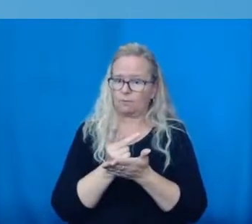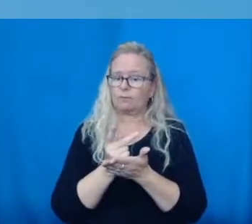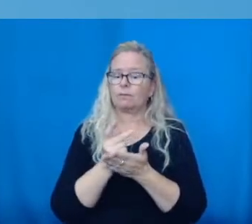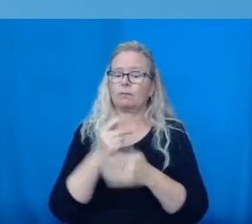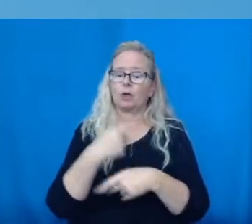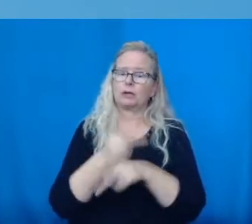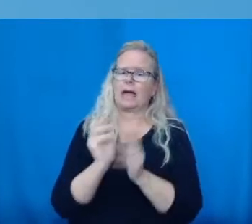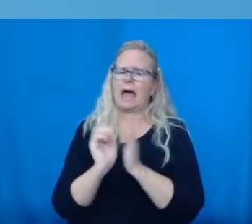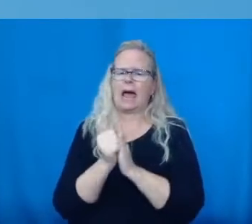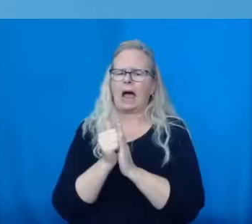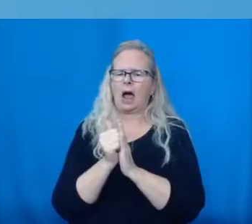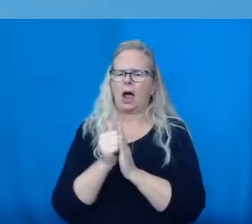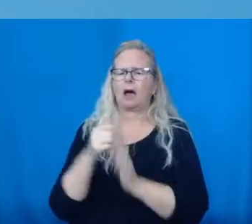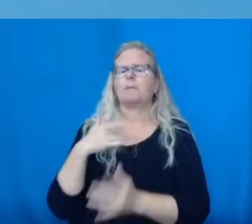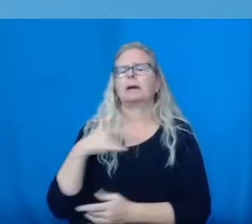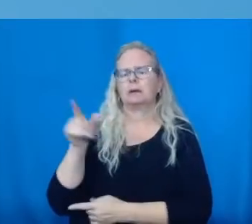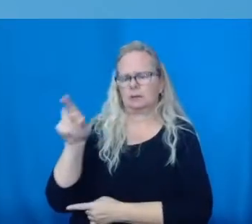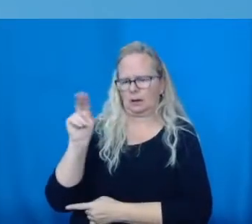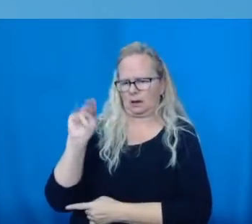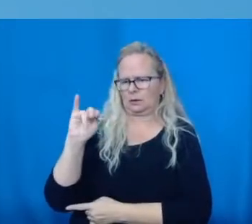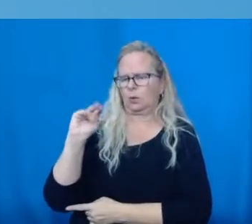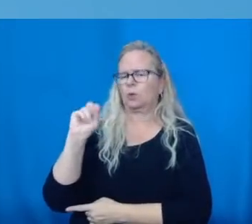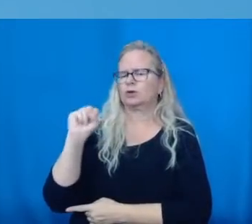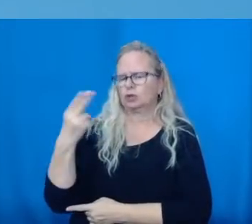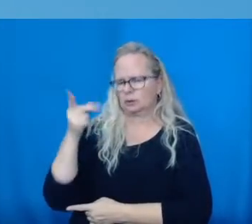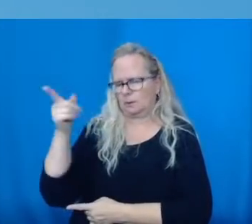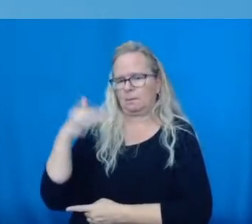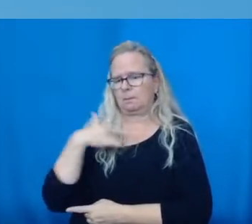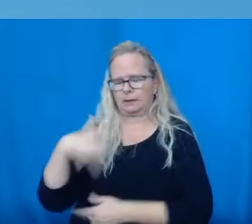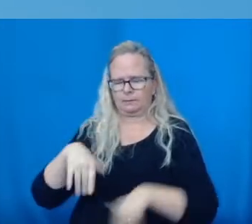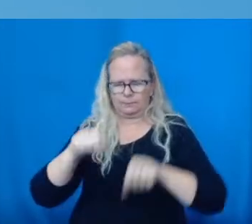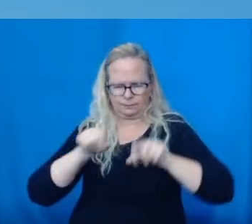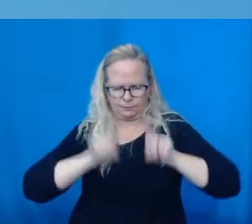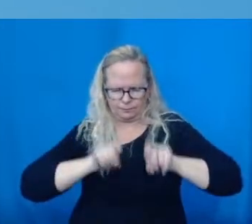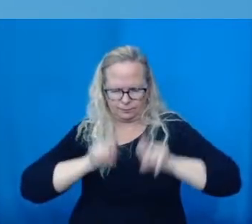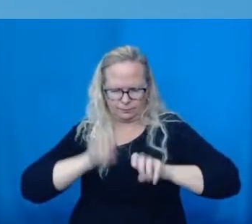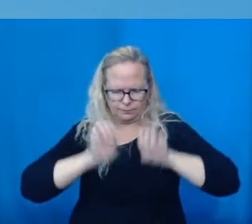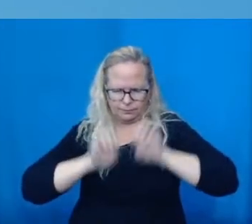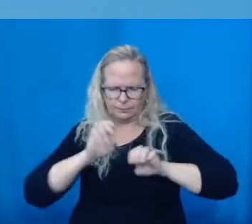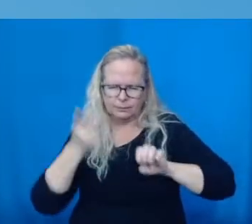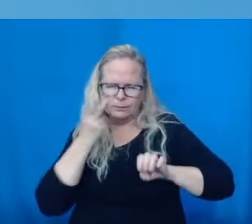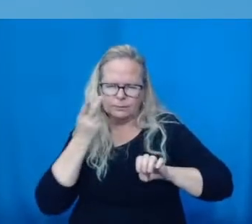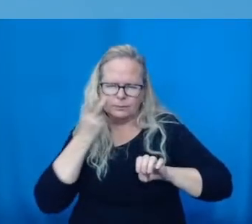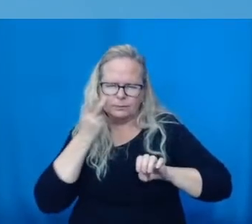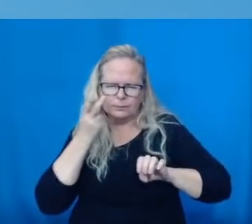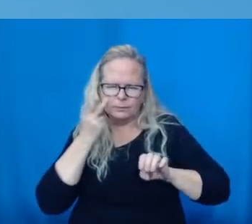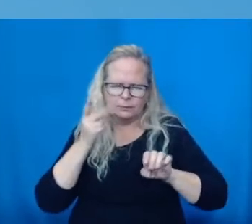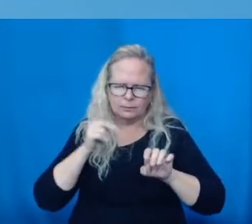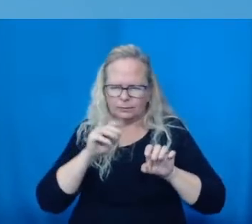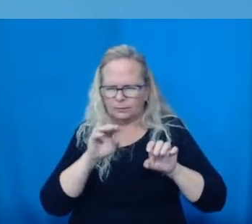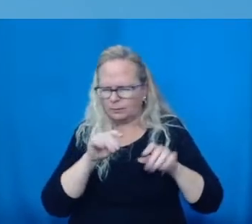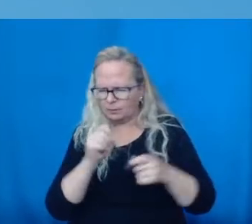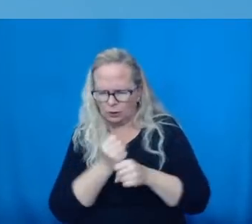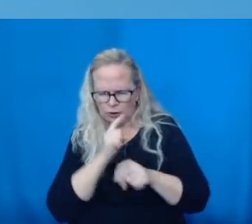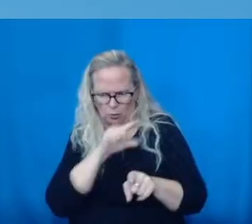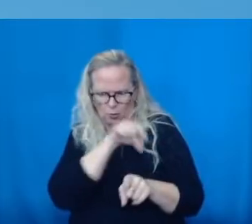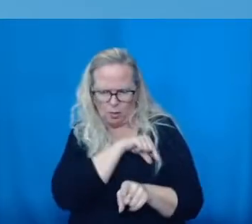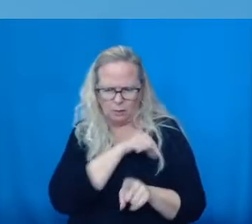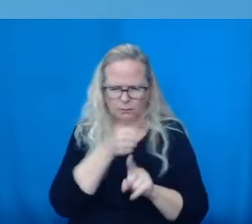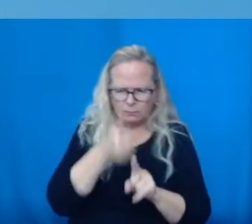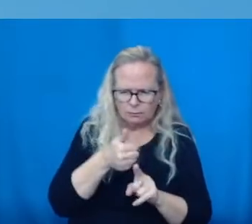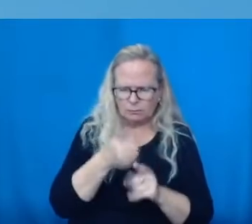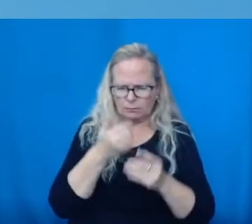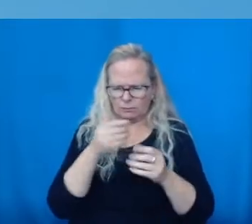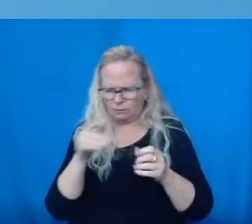checks on the manufacturer quality and documentation, and even audits products, buys them anonymously and tests them to make sure that manufacturers